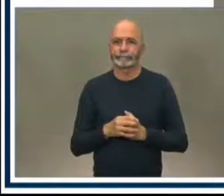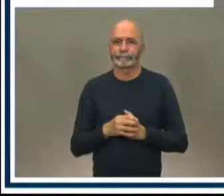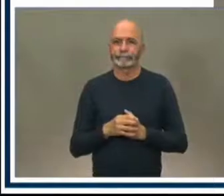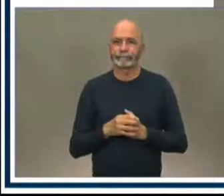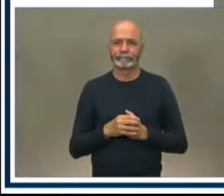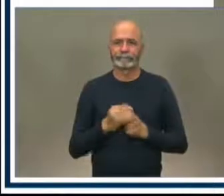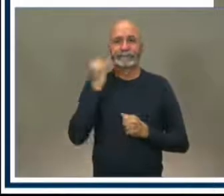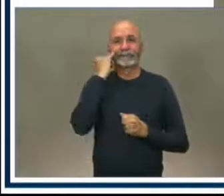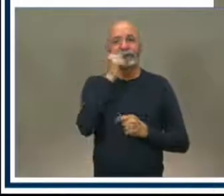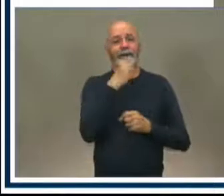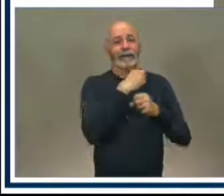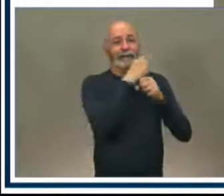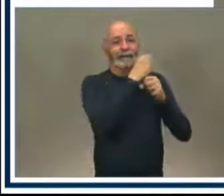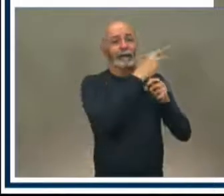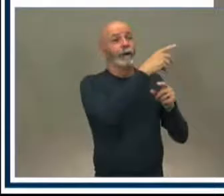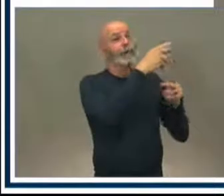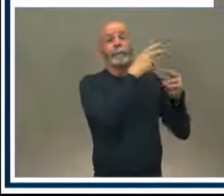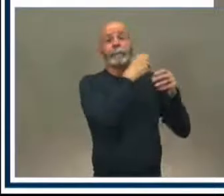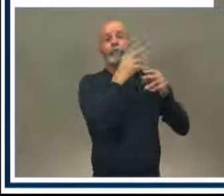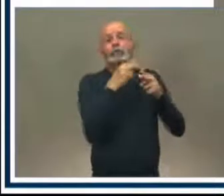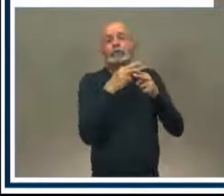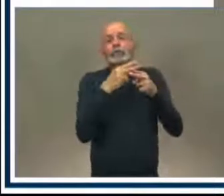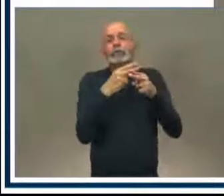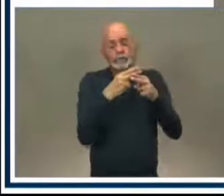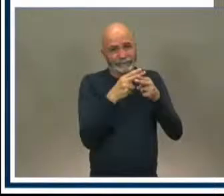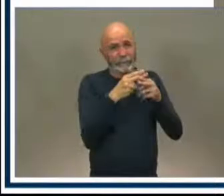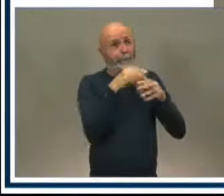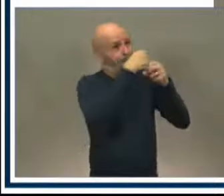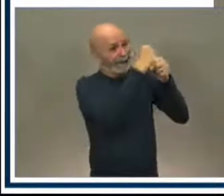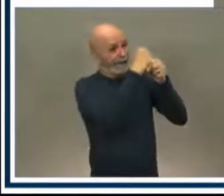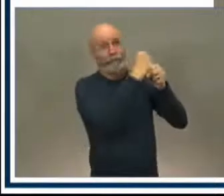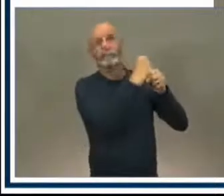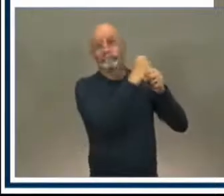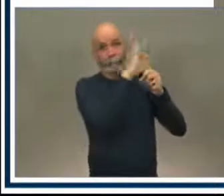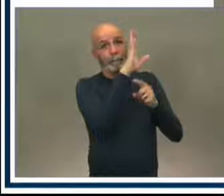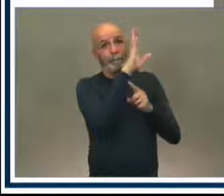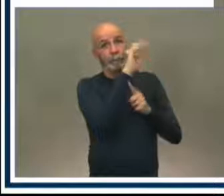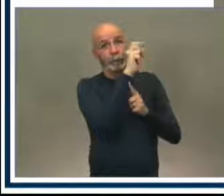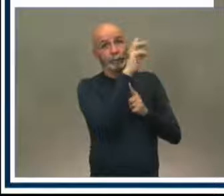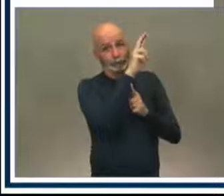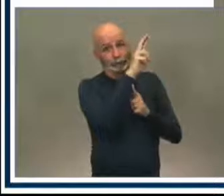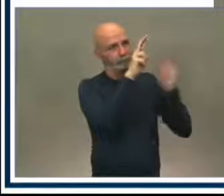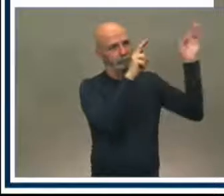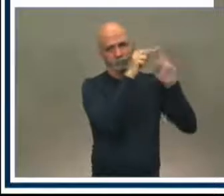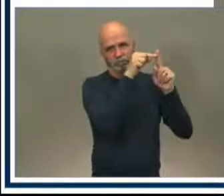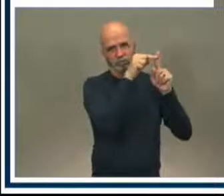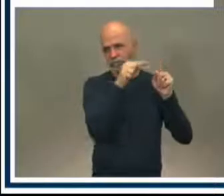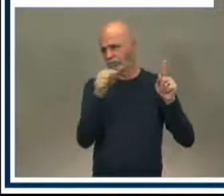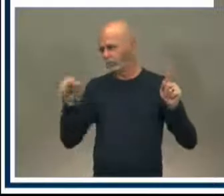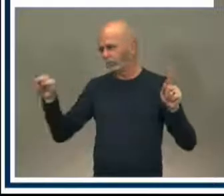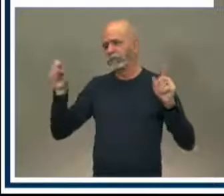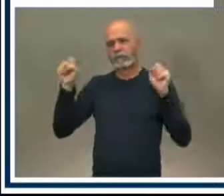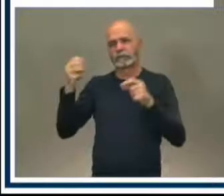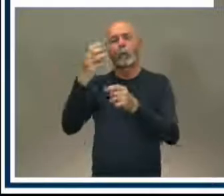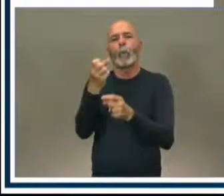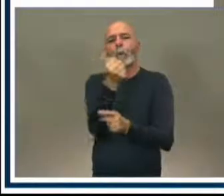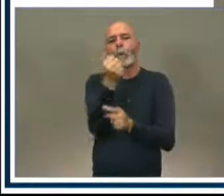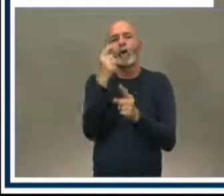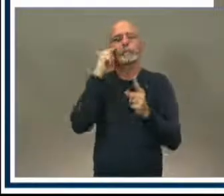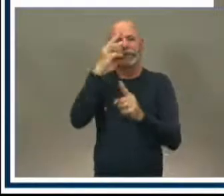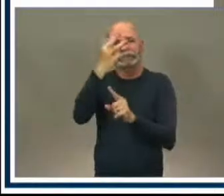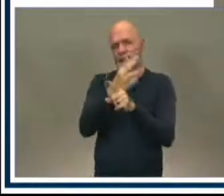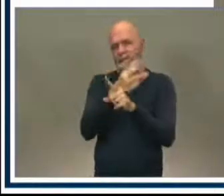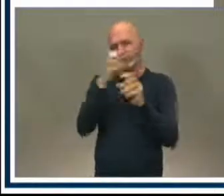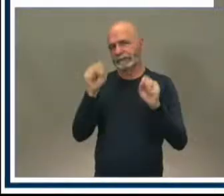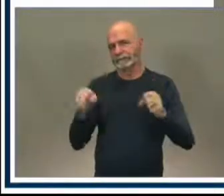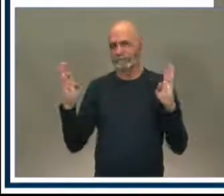It also means that naturally those who we had made a priority in our sequencing for the first series